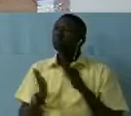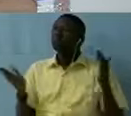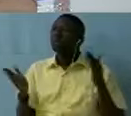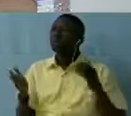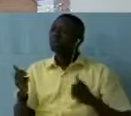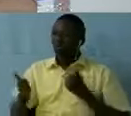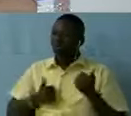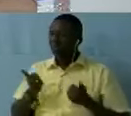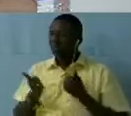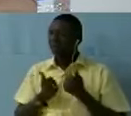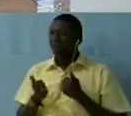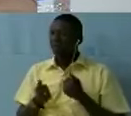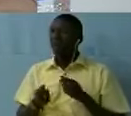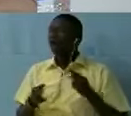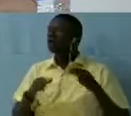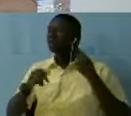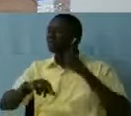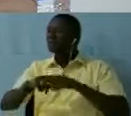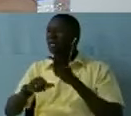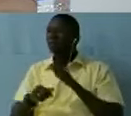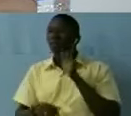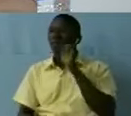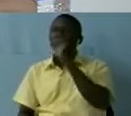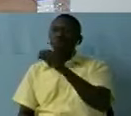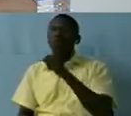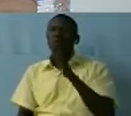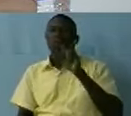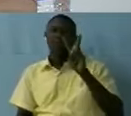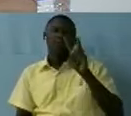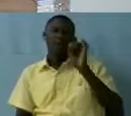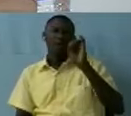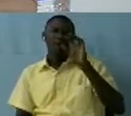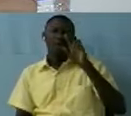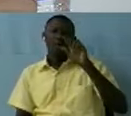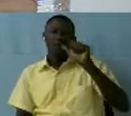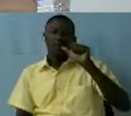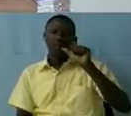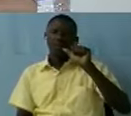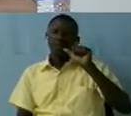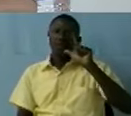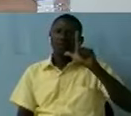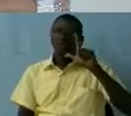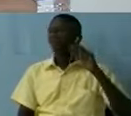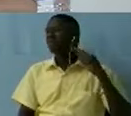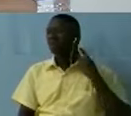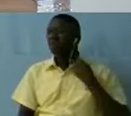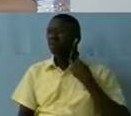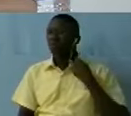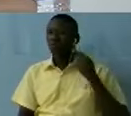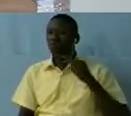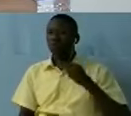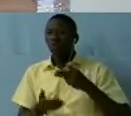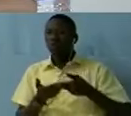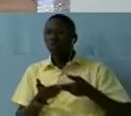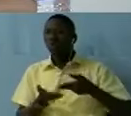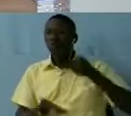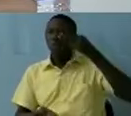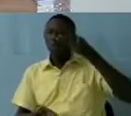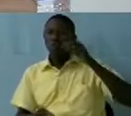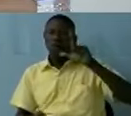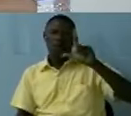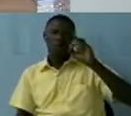jararo ay mantora ko sabu hanfo aya sabu jankar keso membe jato kono ay hirko lafata kendeke